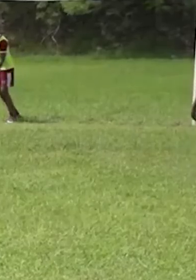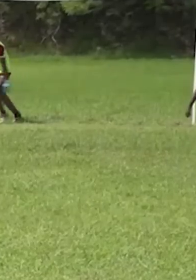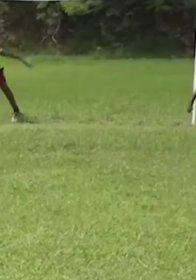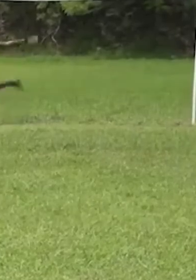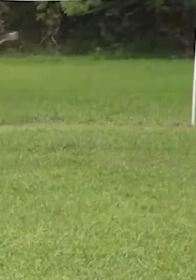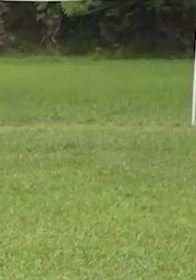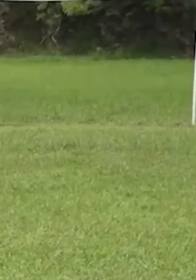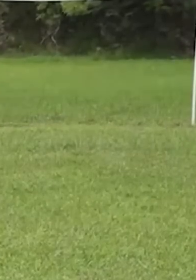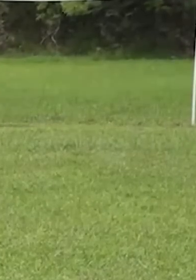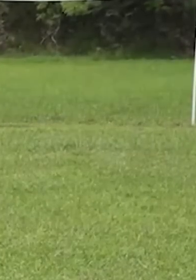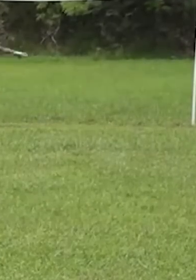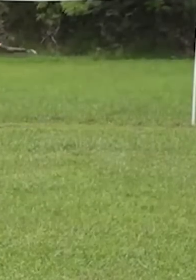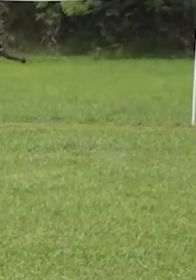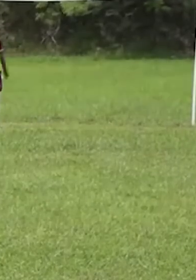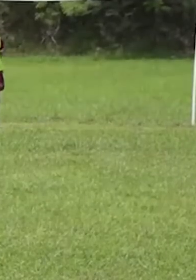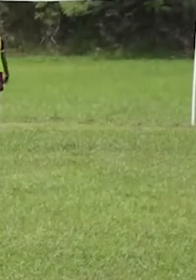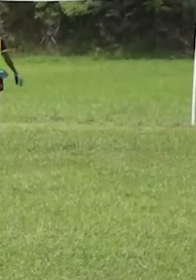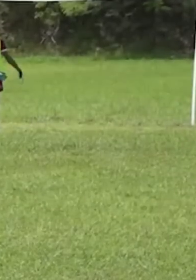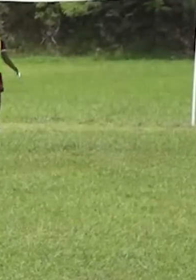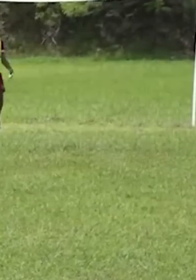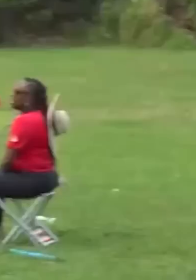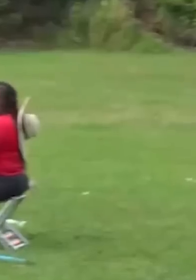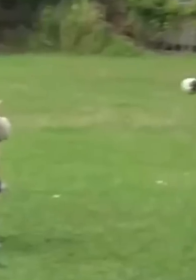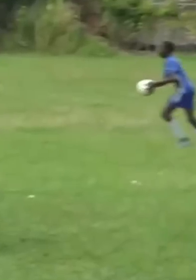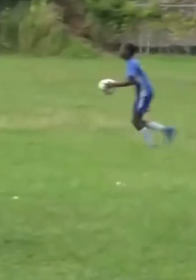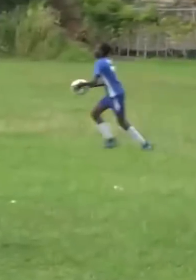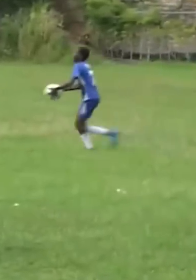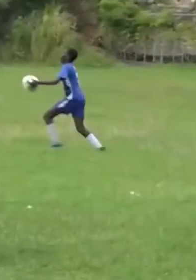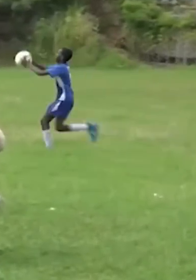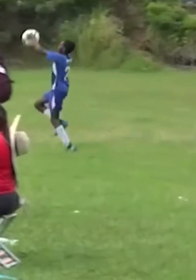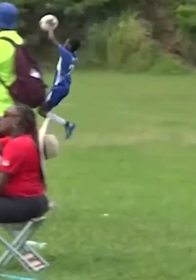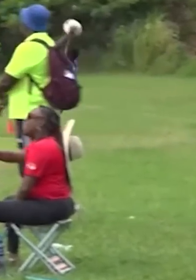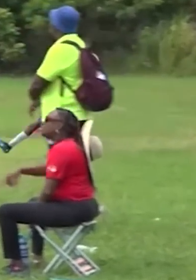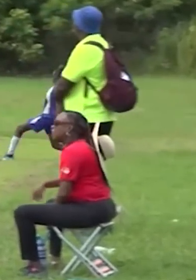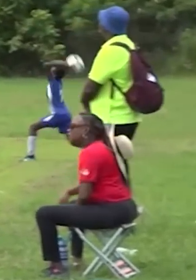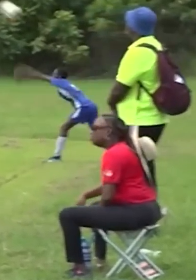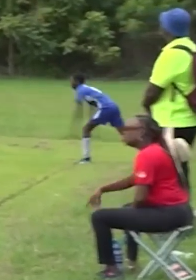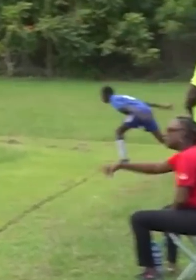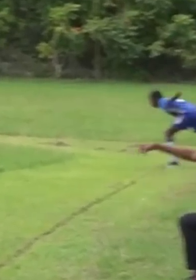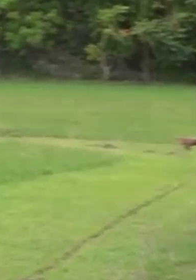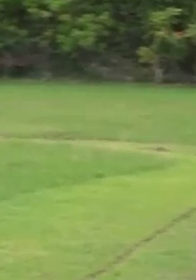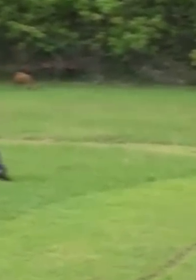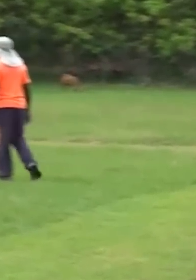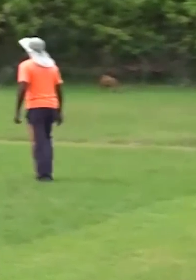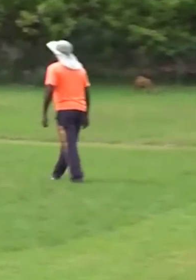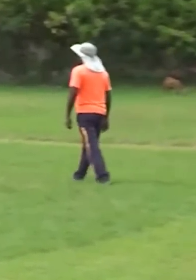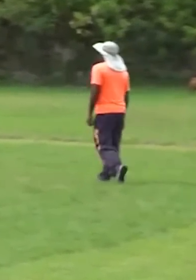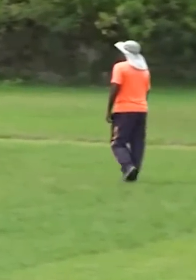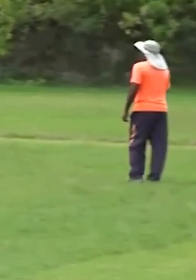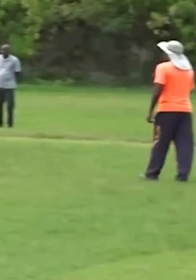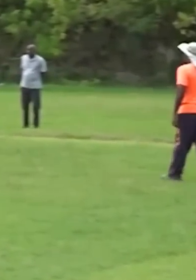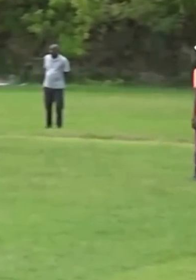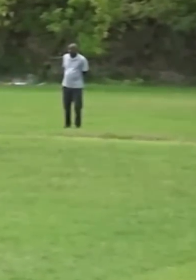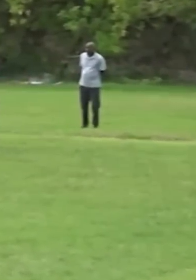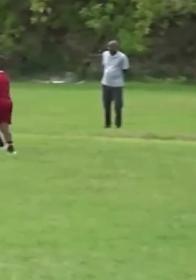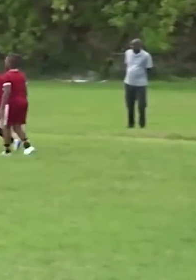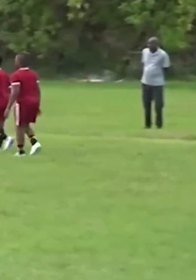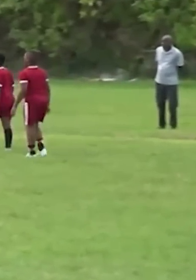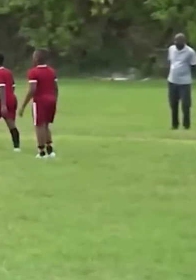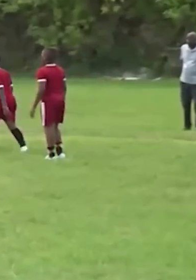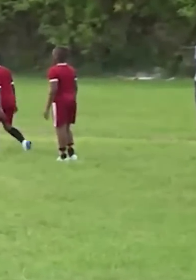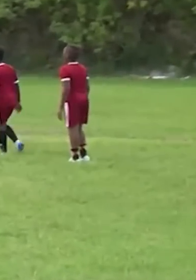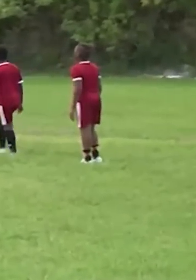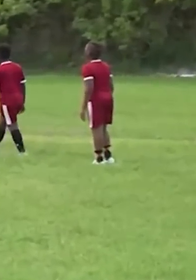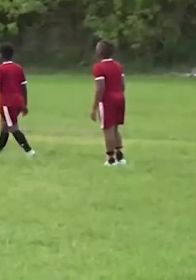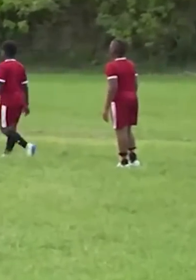sheet. Long way back for St. Matthews. It went from bad to worse for St. Matthews. Throwing now, no one can clear the